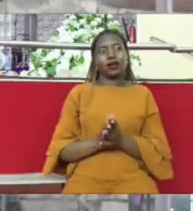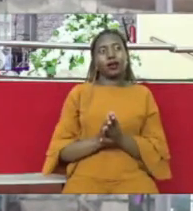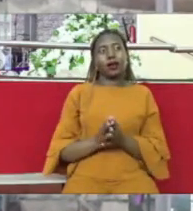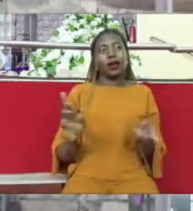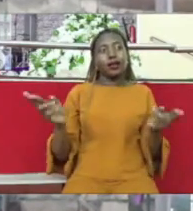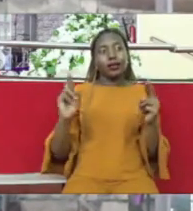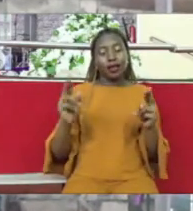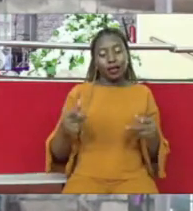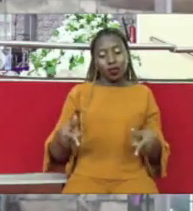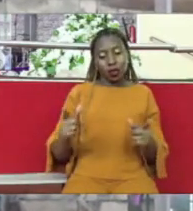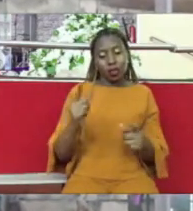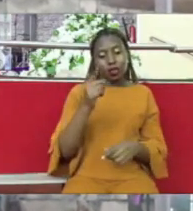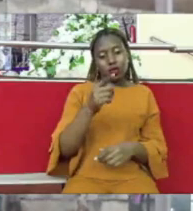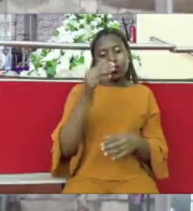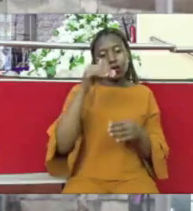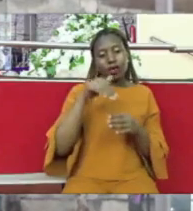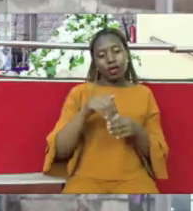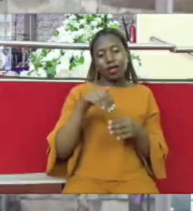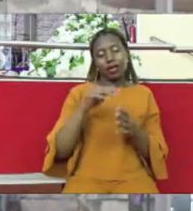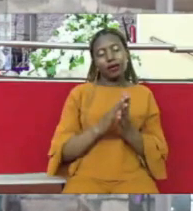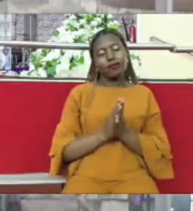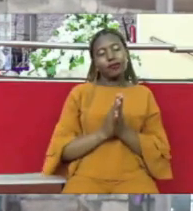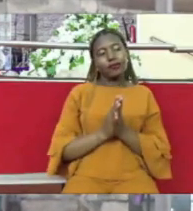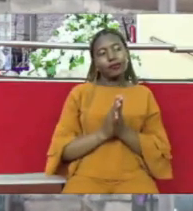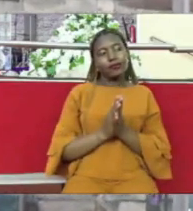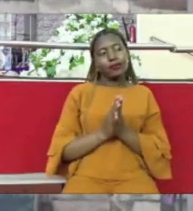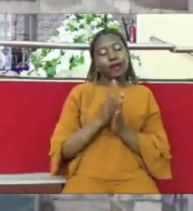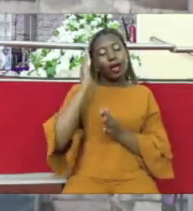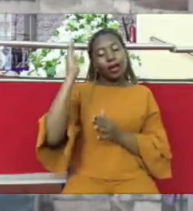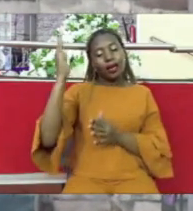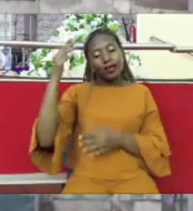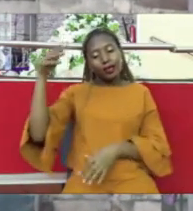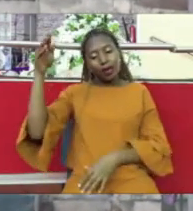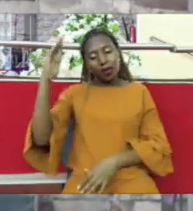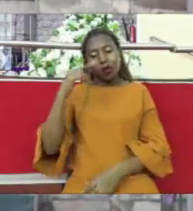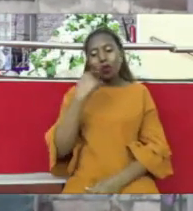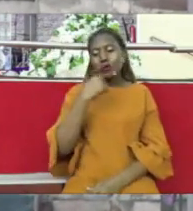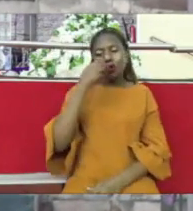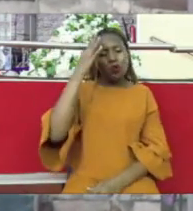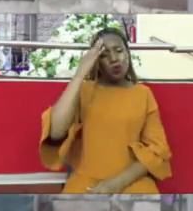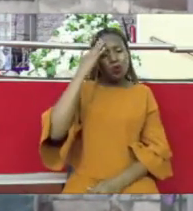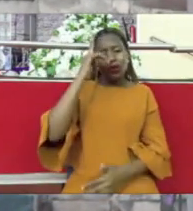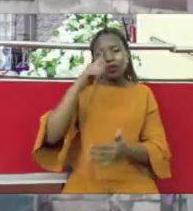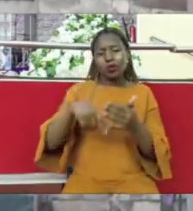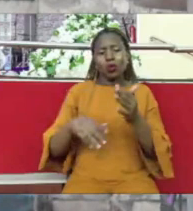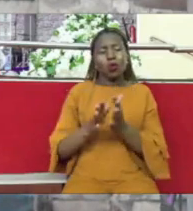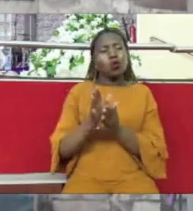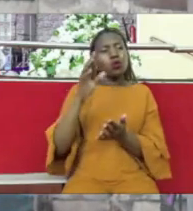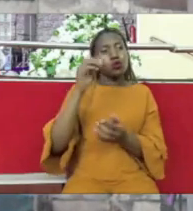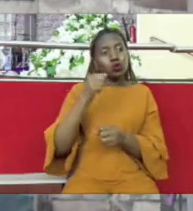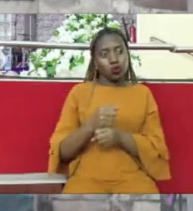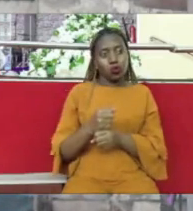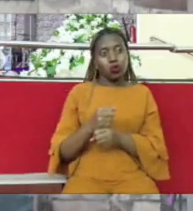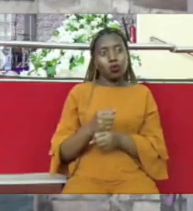you in. Niko tayari nikupe nafasi uingie. He is a God who knows what to do with such like places. Ni Mungu ambaye anajua